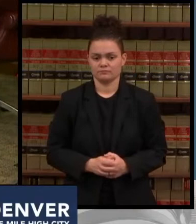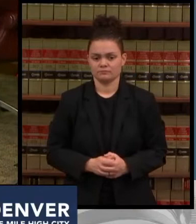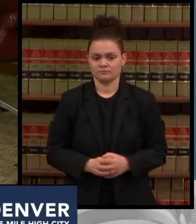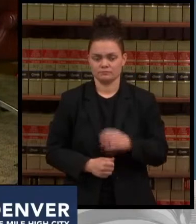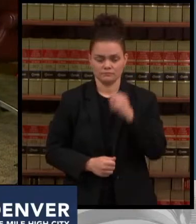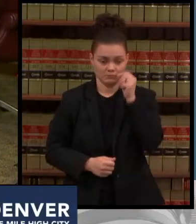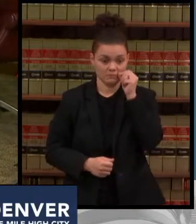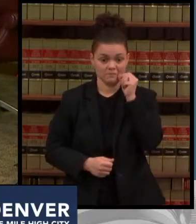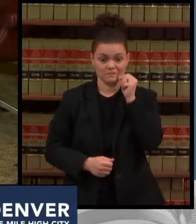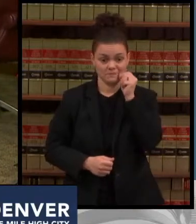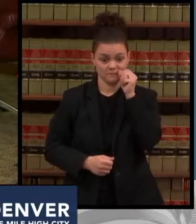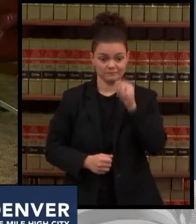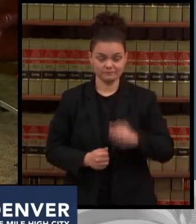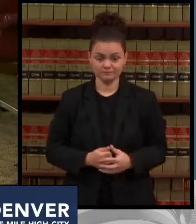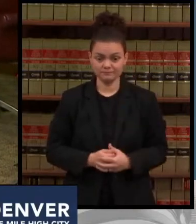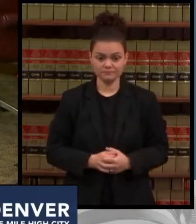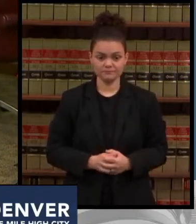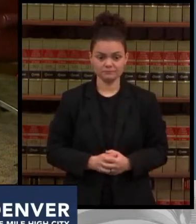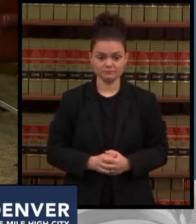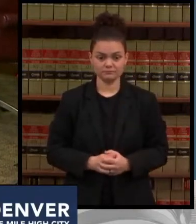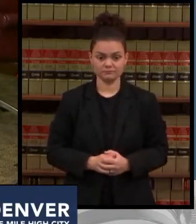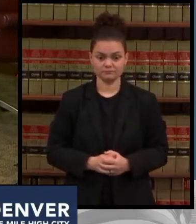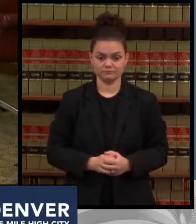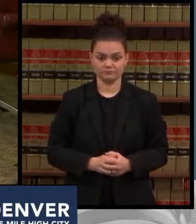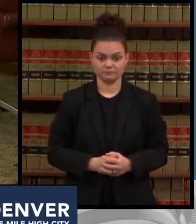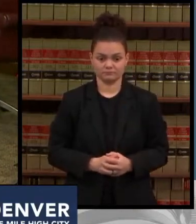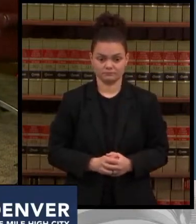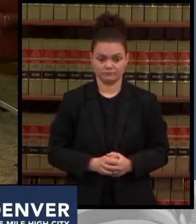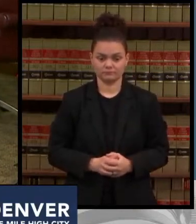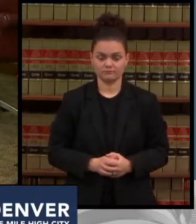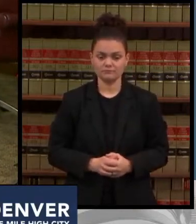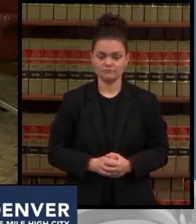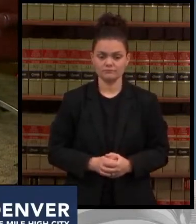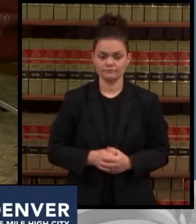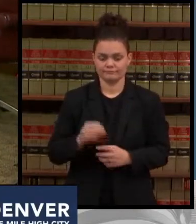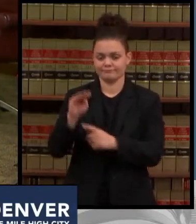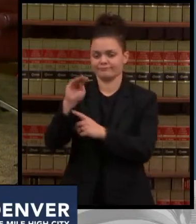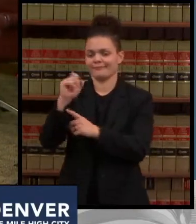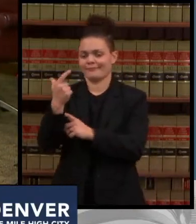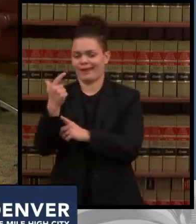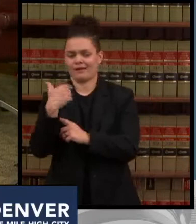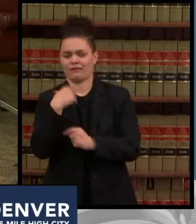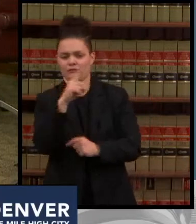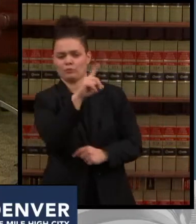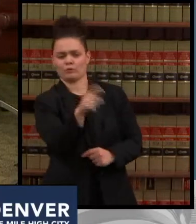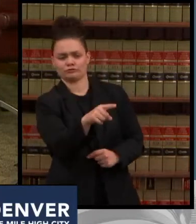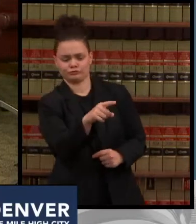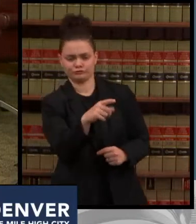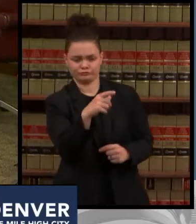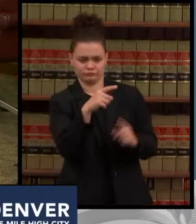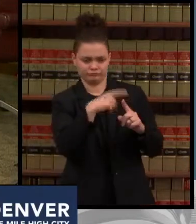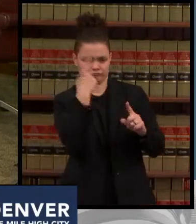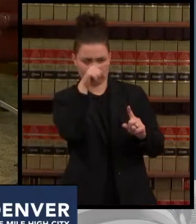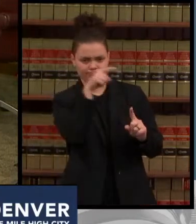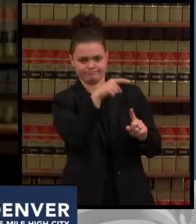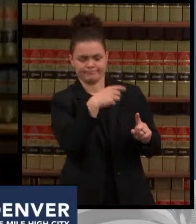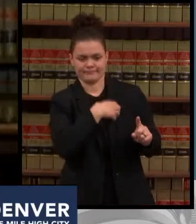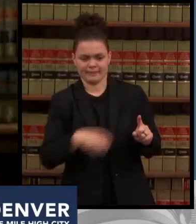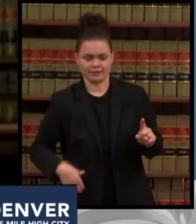Hi, this is Meg Wingeter from the Denver Post. My question is about if there's any kind